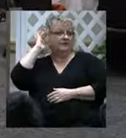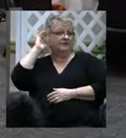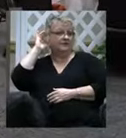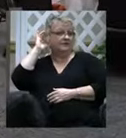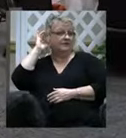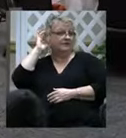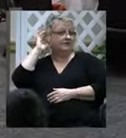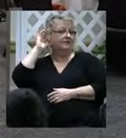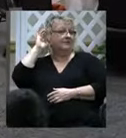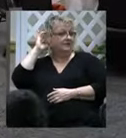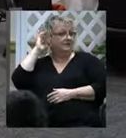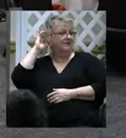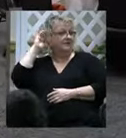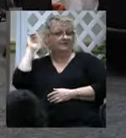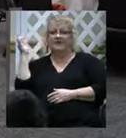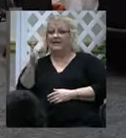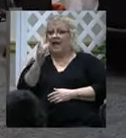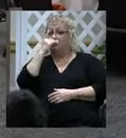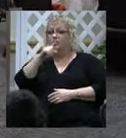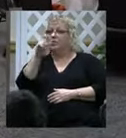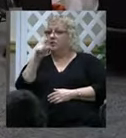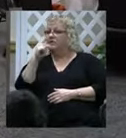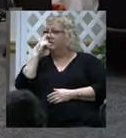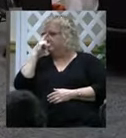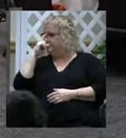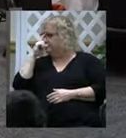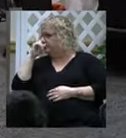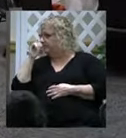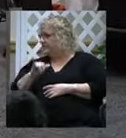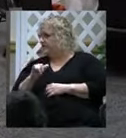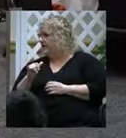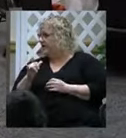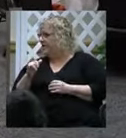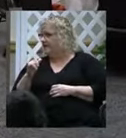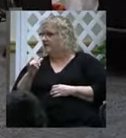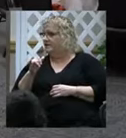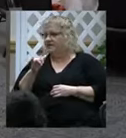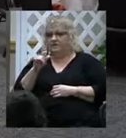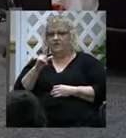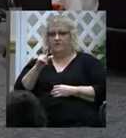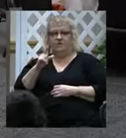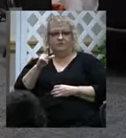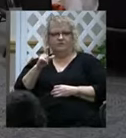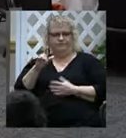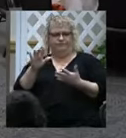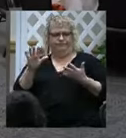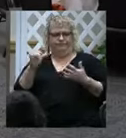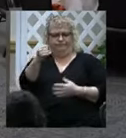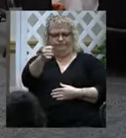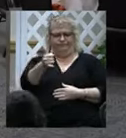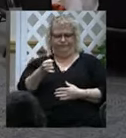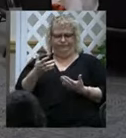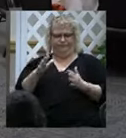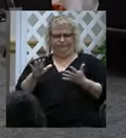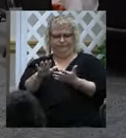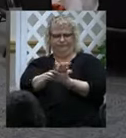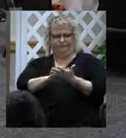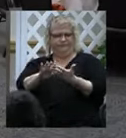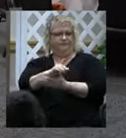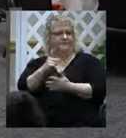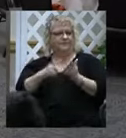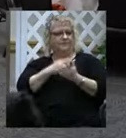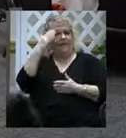Yeah, so we're getting some really interesting questions with this, because now the lines are kind of blurred, Yeah. and then when you think